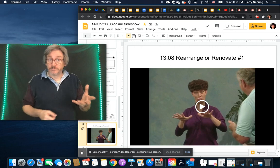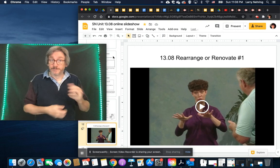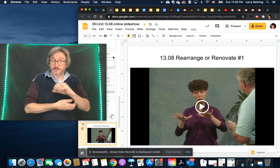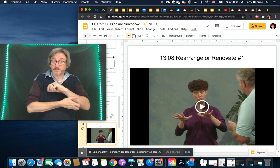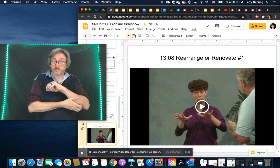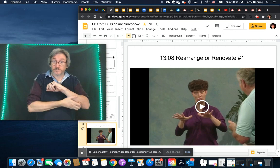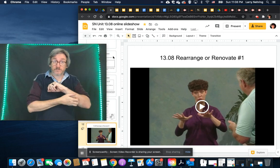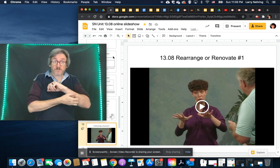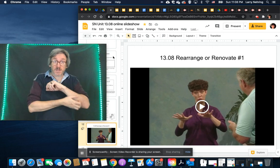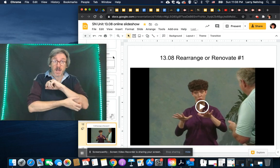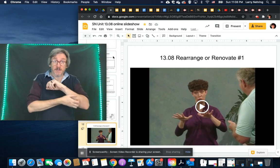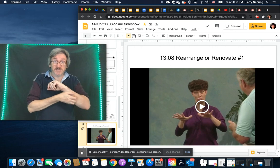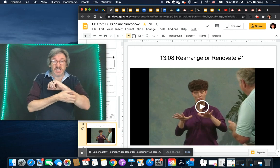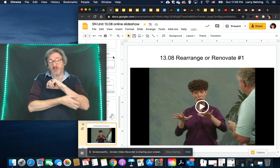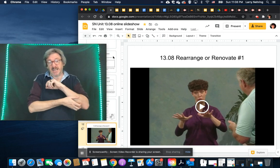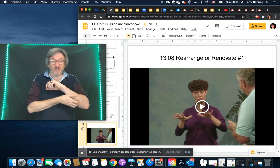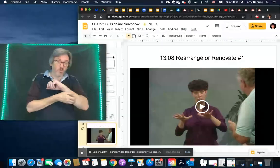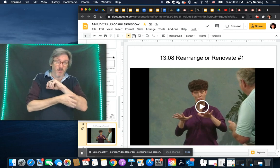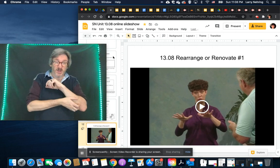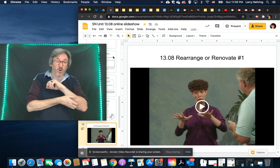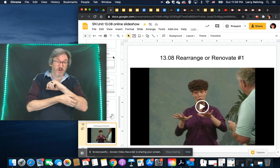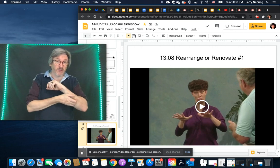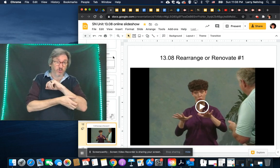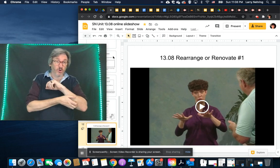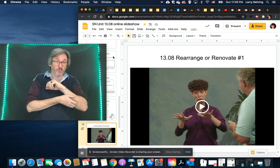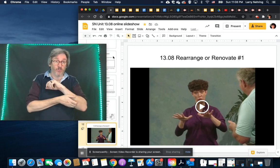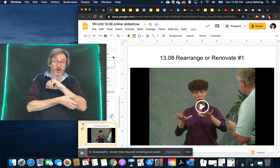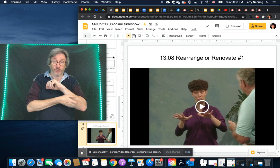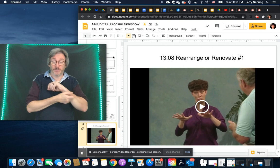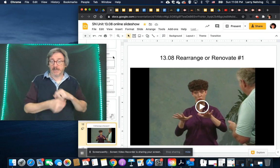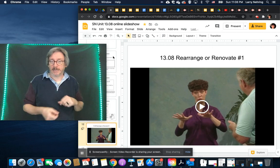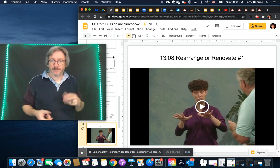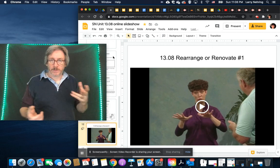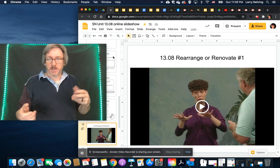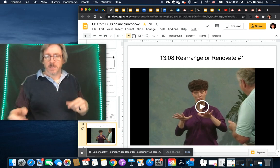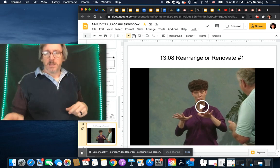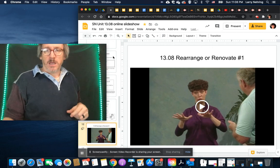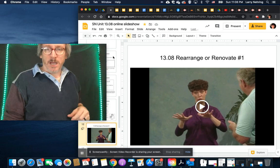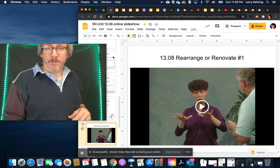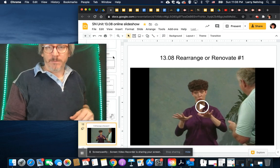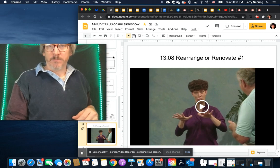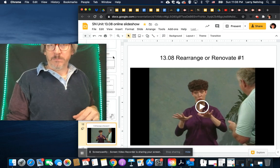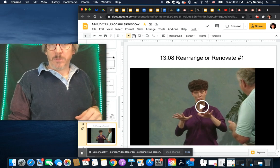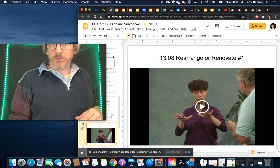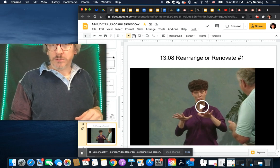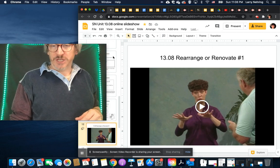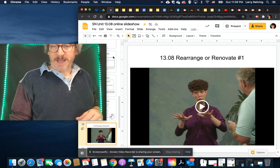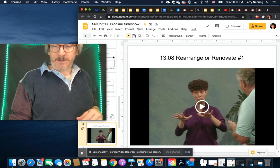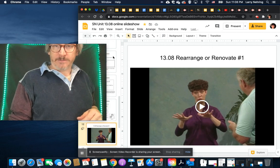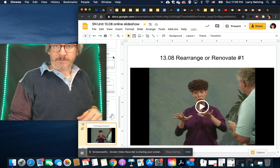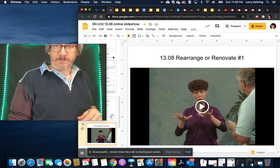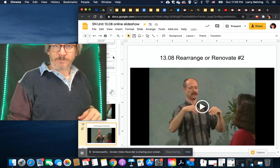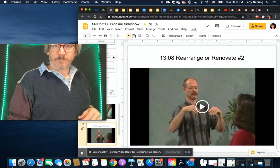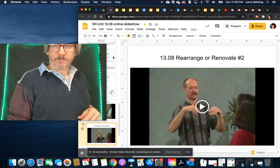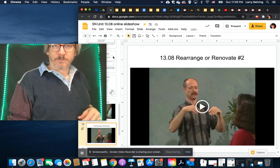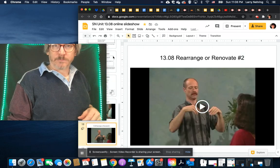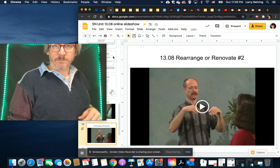examples to give you an idea of when we go around the room, what it would be like. Well, she's back.